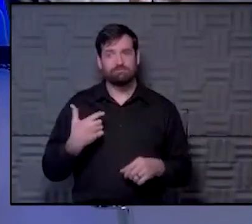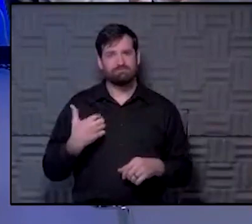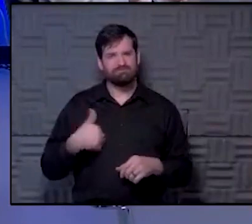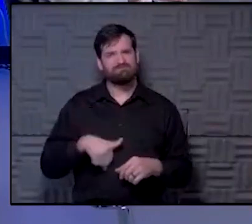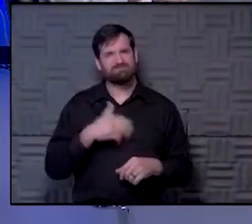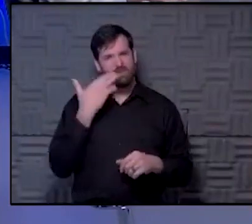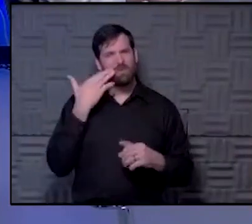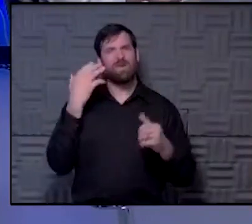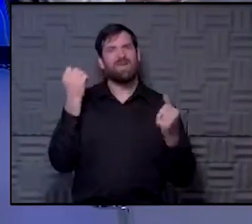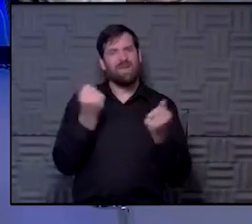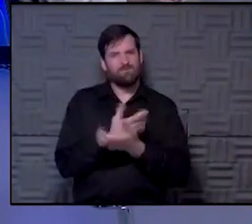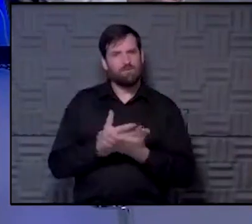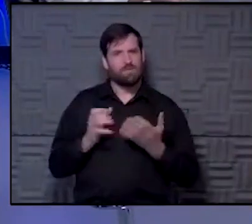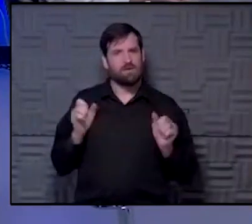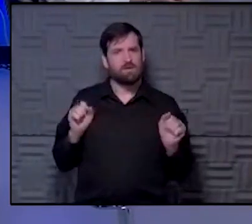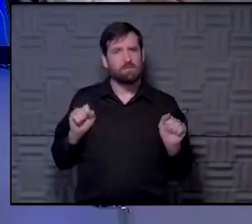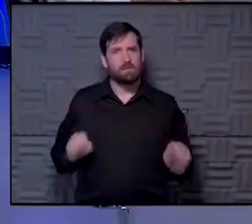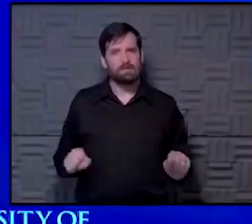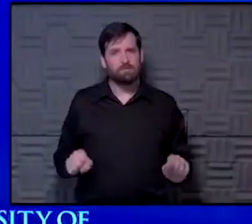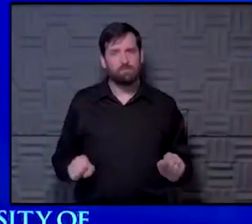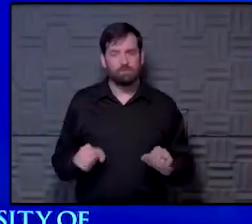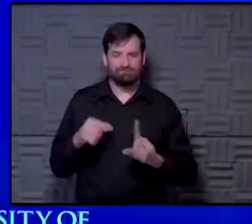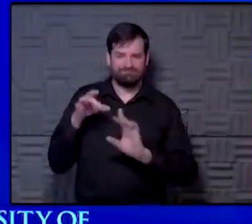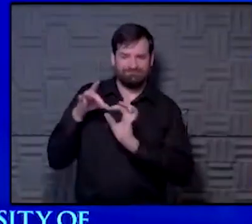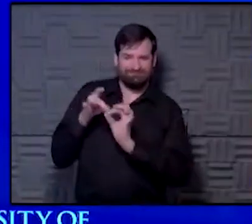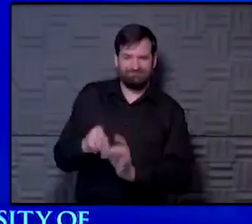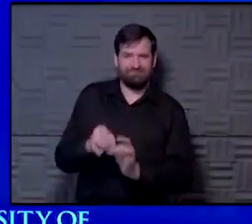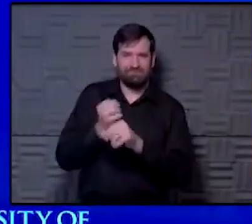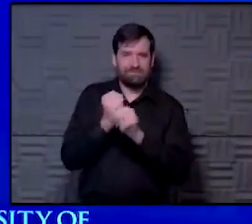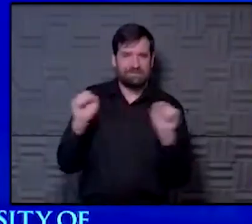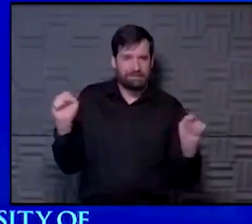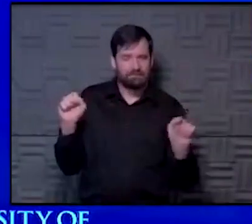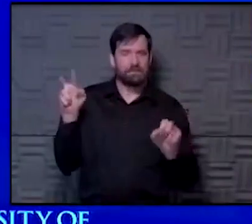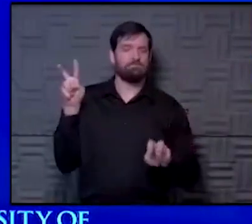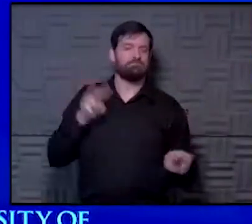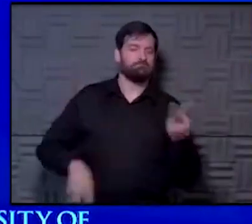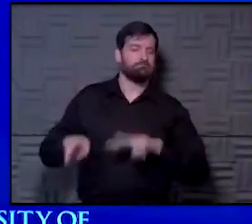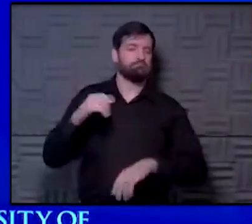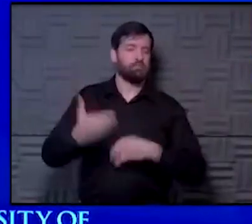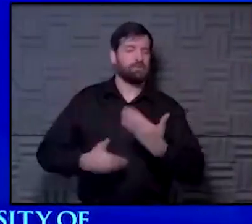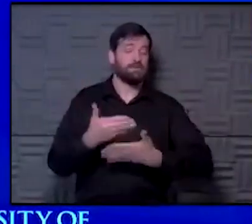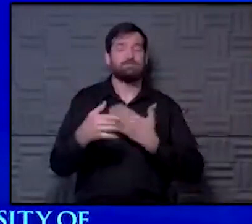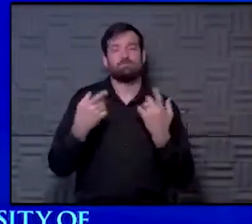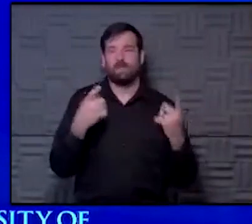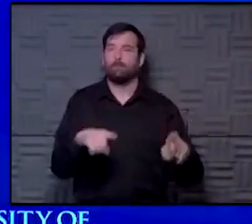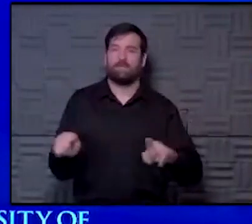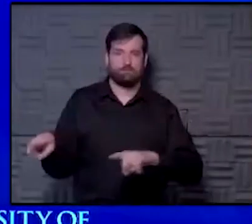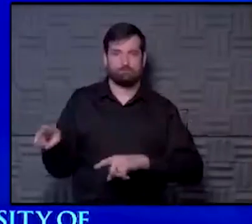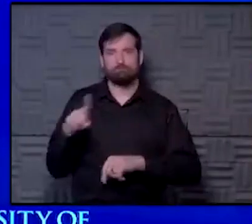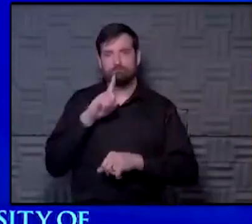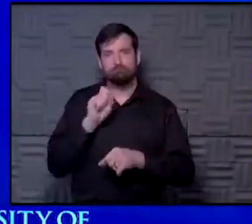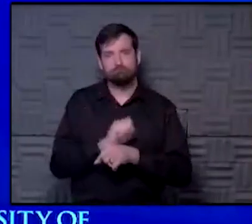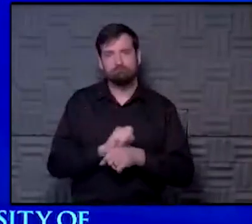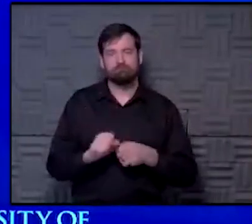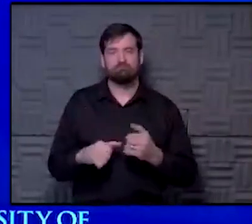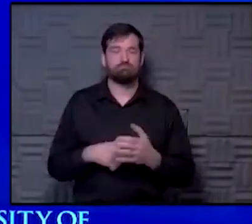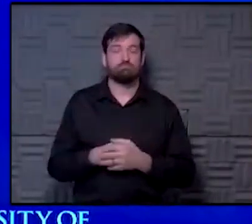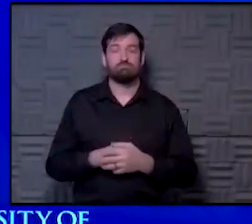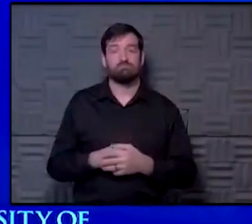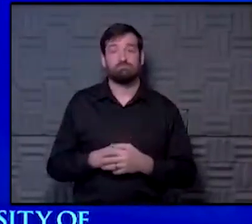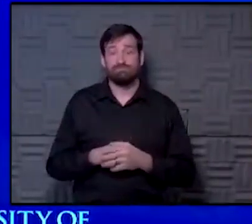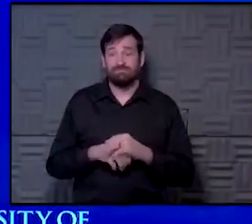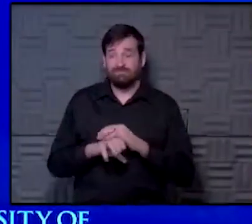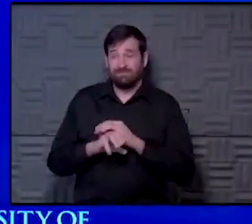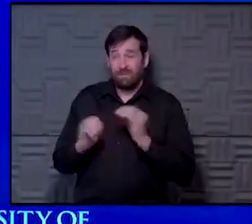know that everything that can be done around safety and oversight of this process is being done. It is probably a thankless